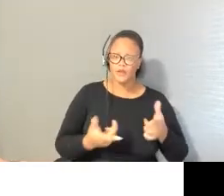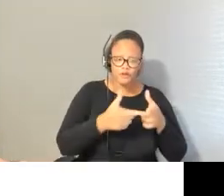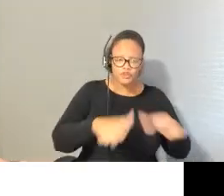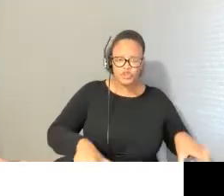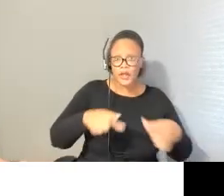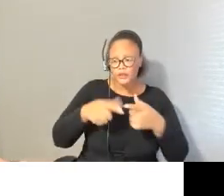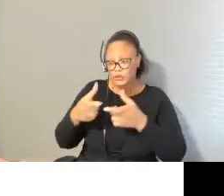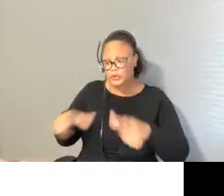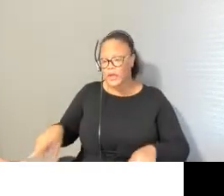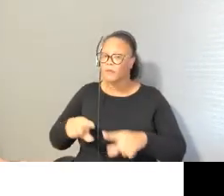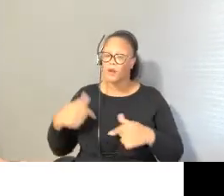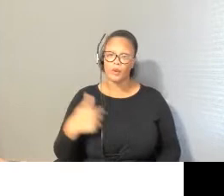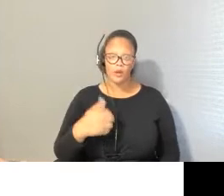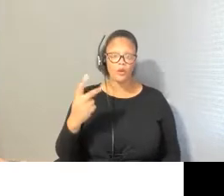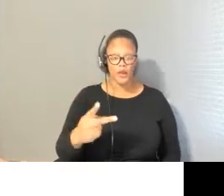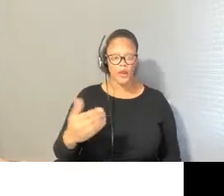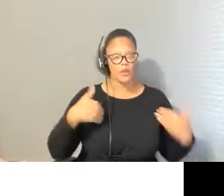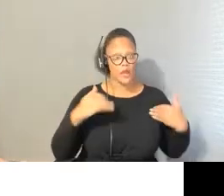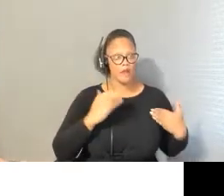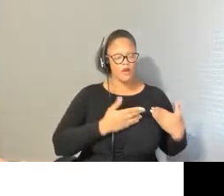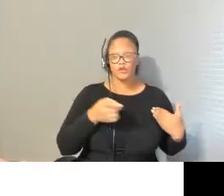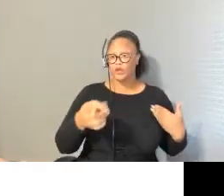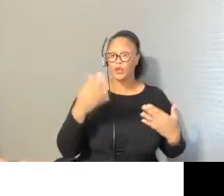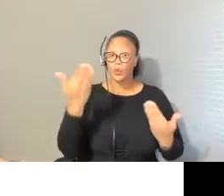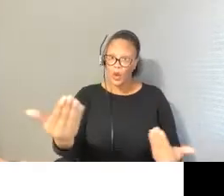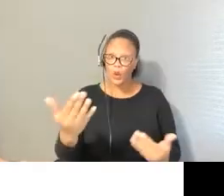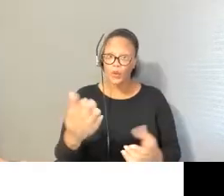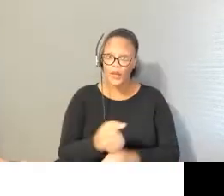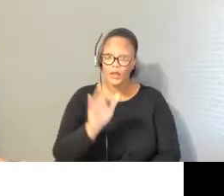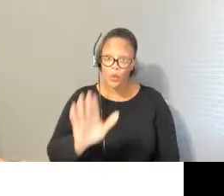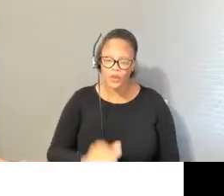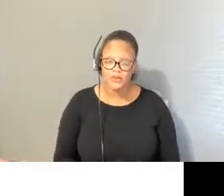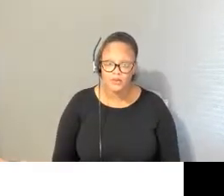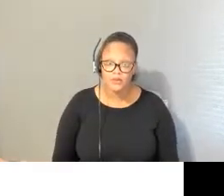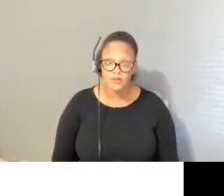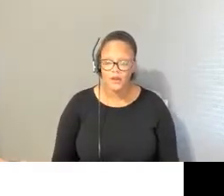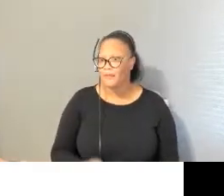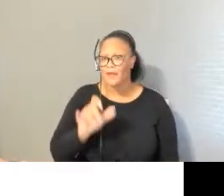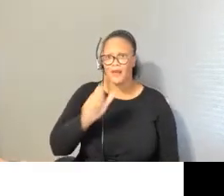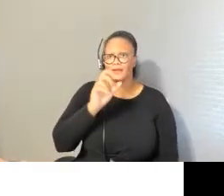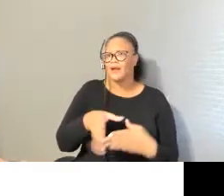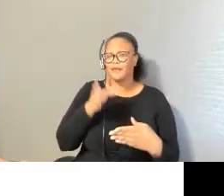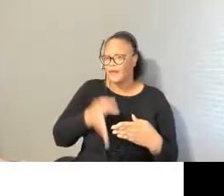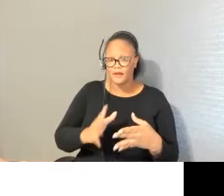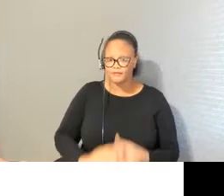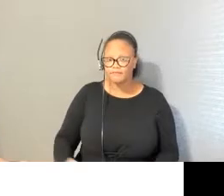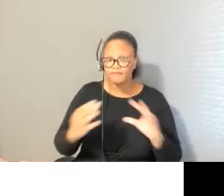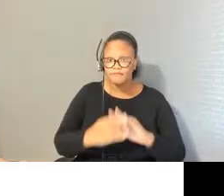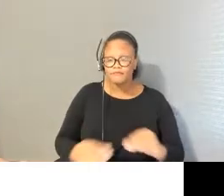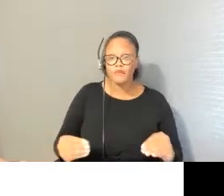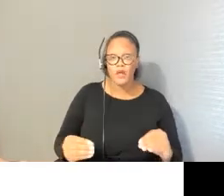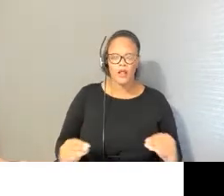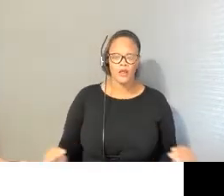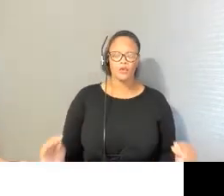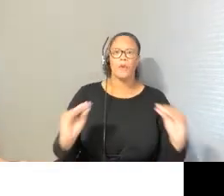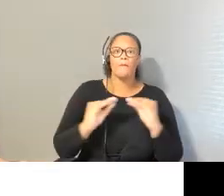got ours, now you get yours. But that's not the end of it, because there's more to living